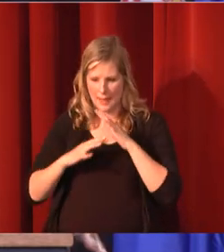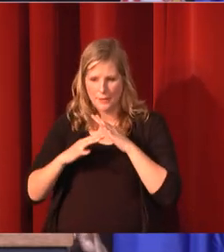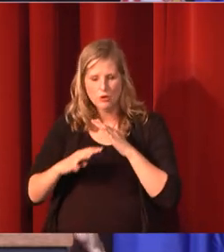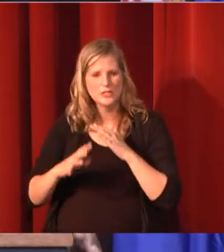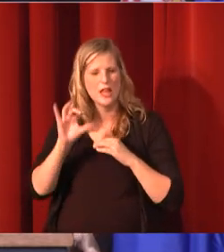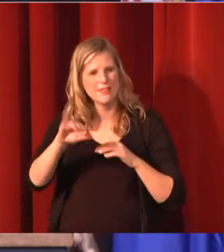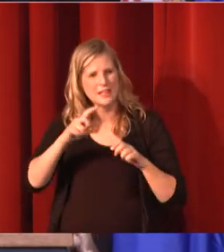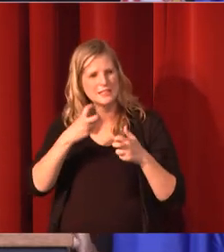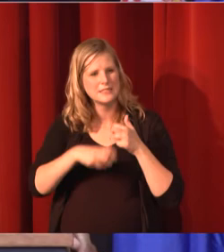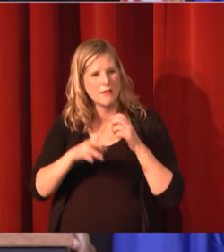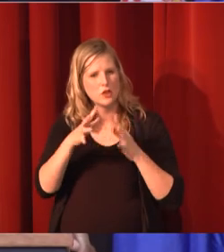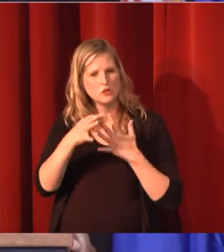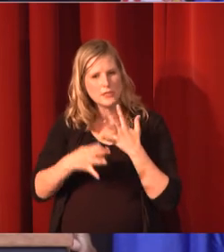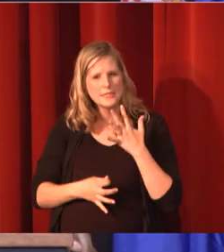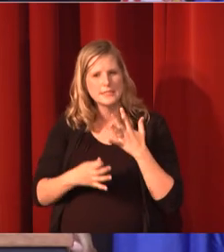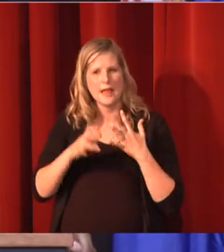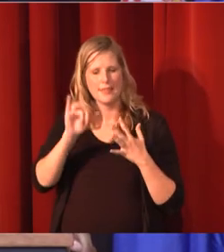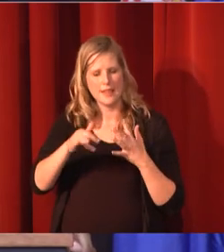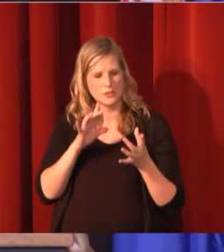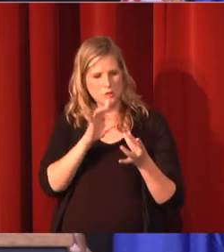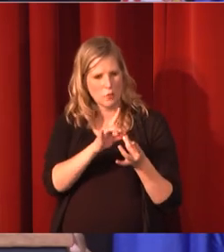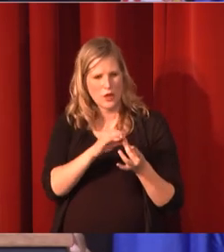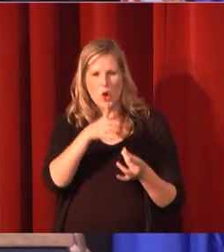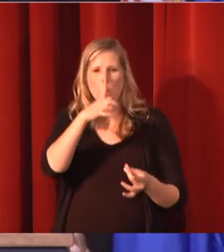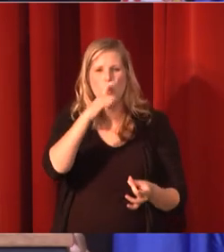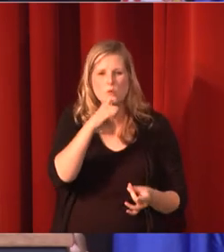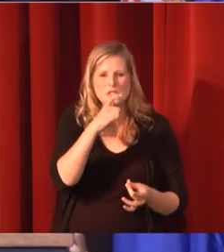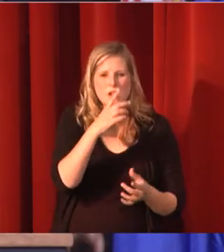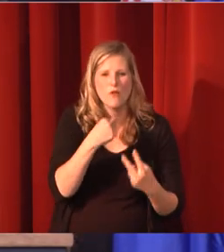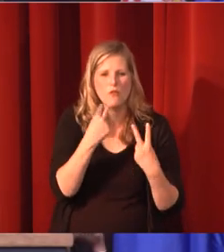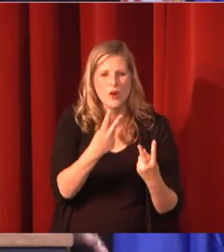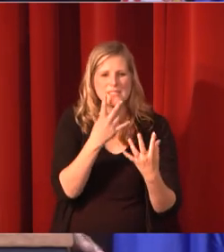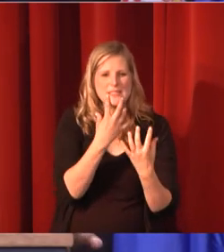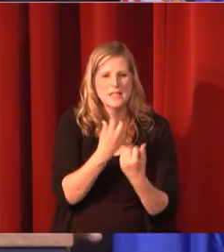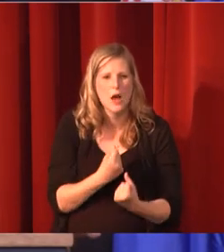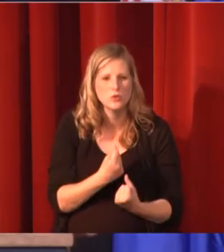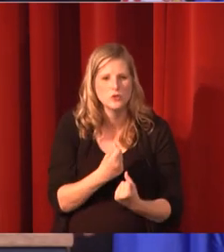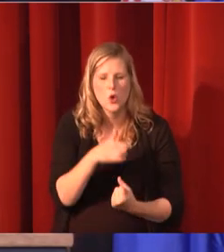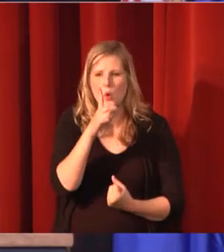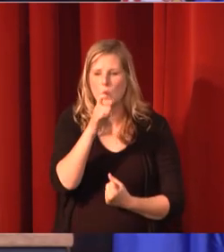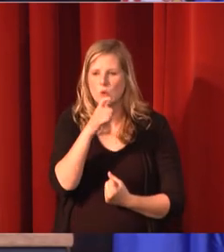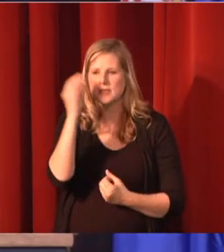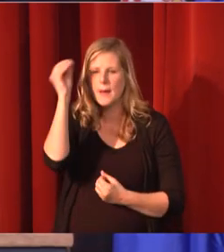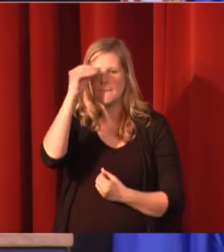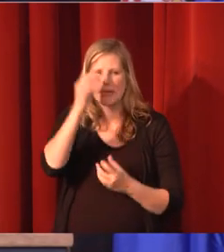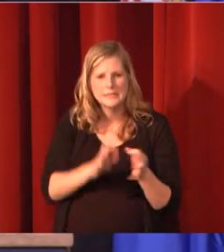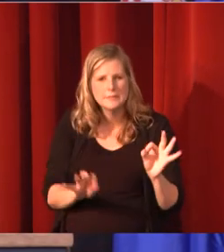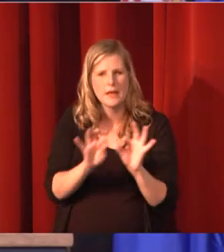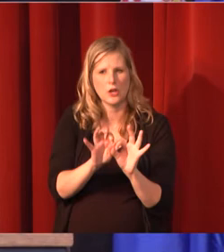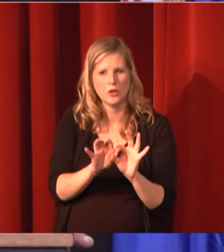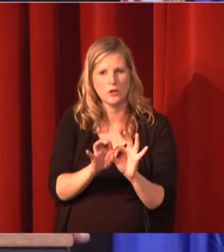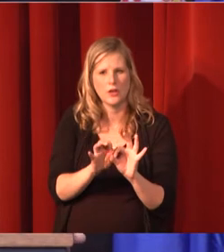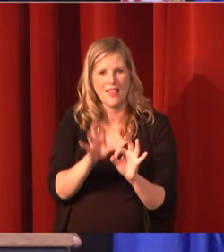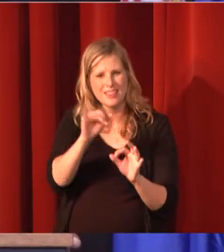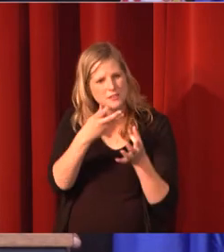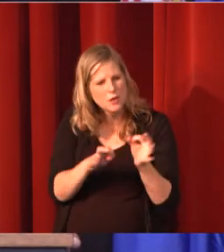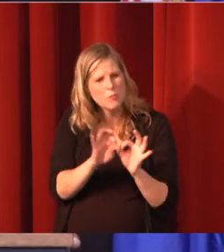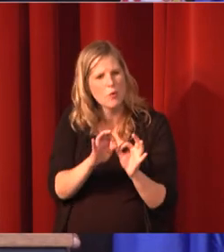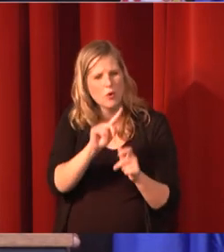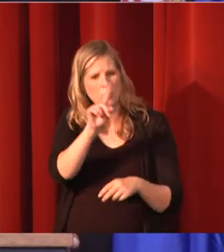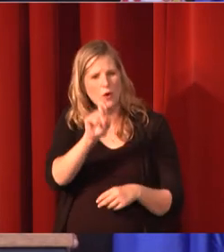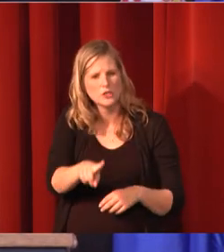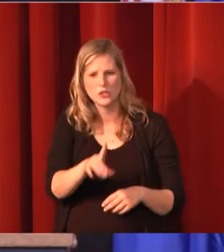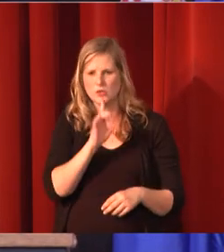center around the questions whose voices count whose opinions matter these are important questions with a